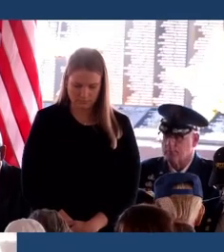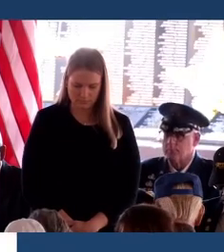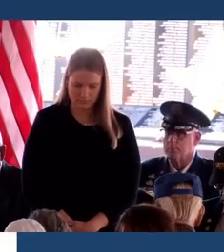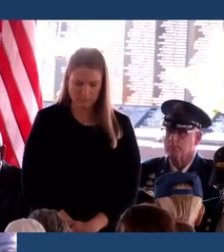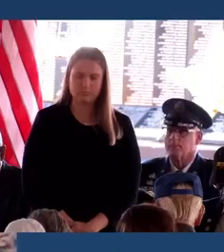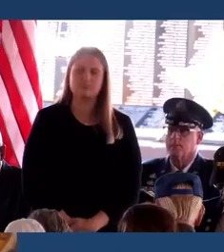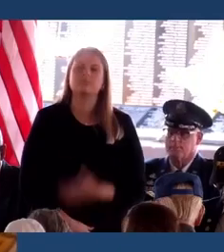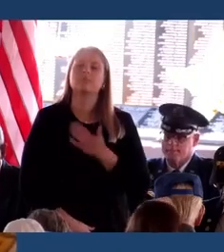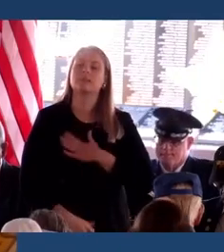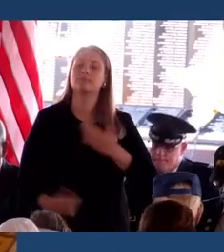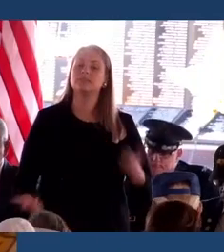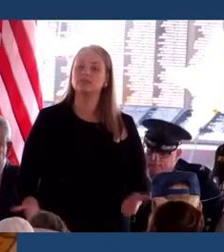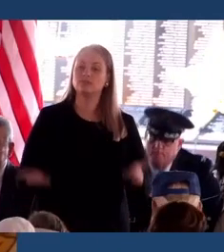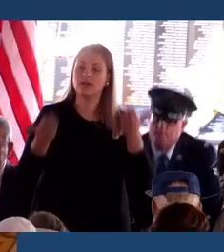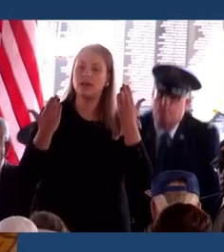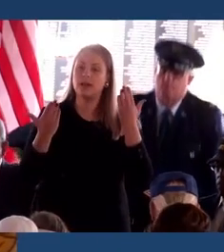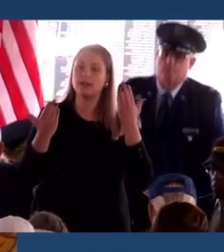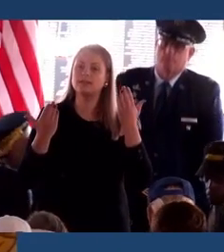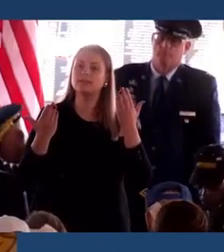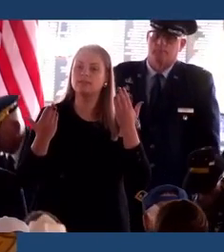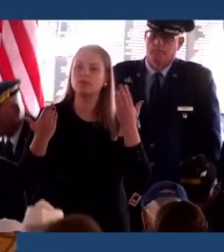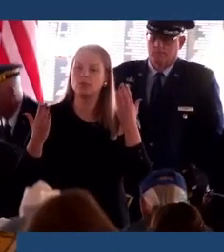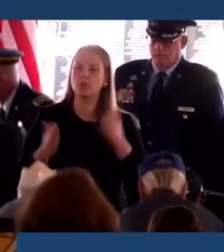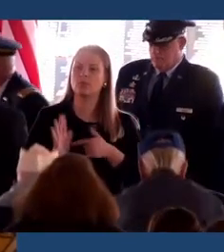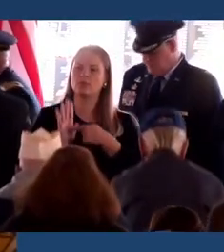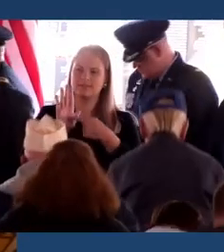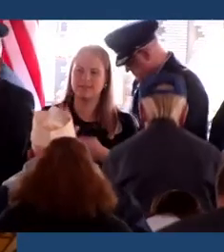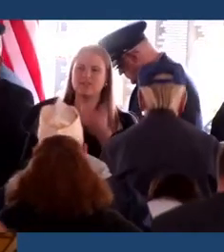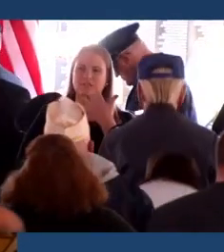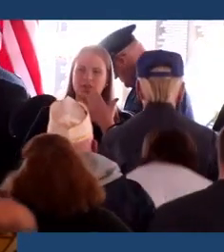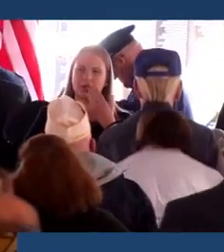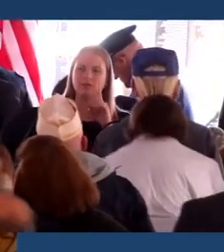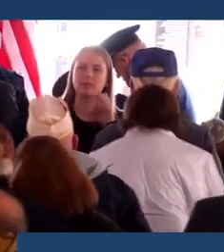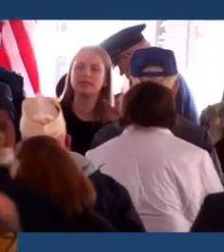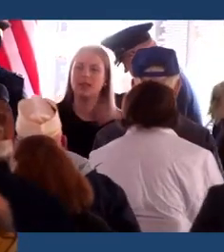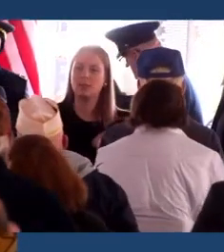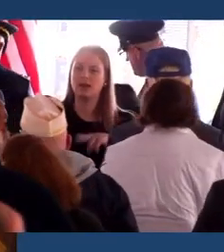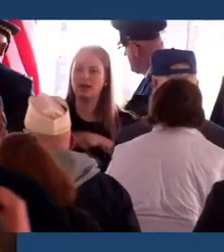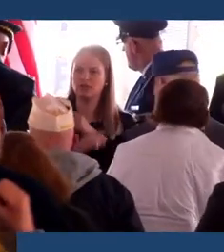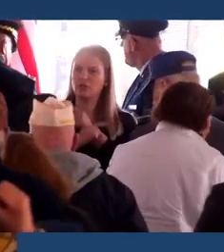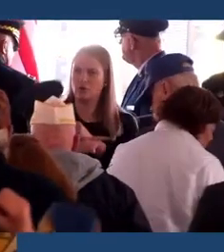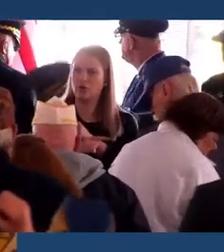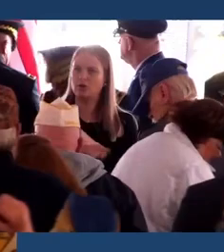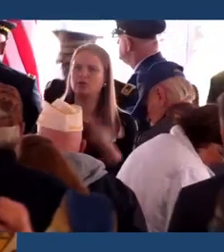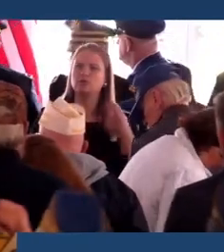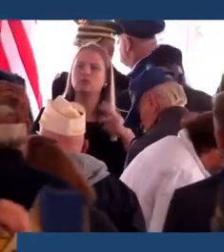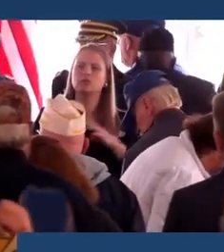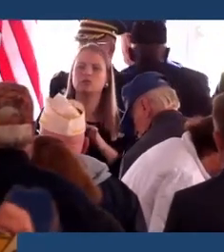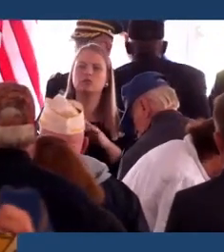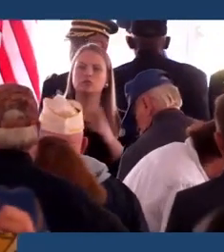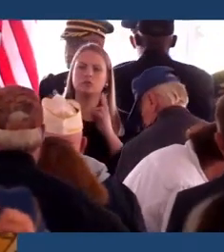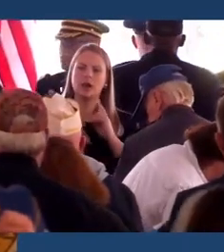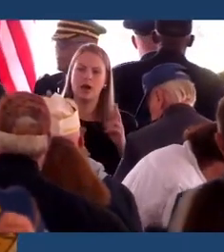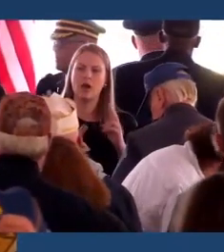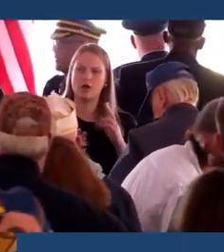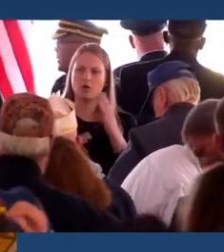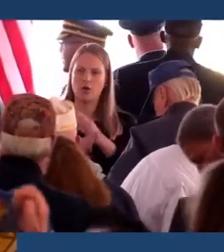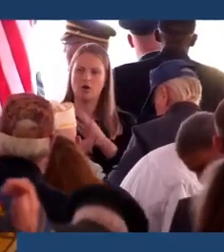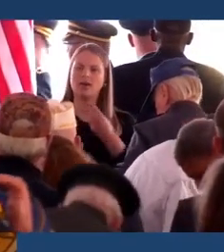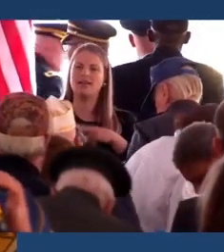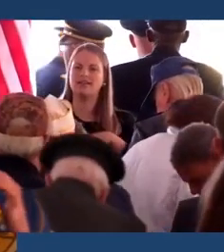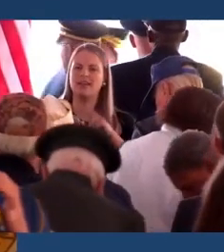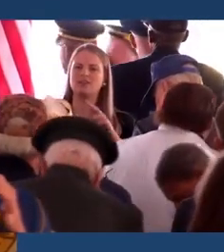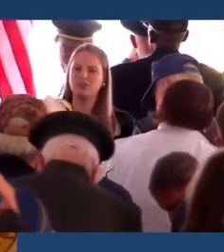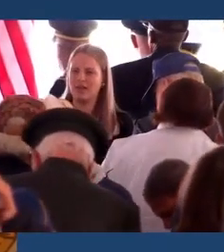Please rise for the presentation of colors by the Delaware National Guard, Joint Honor Guard, and our national anthem sung by Army Staff Sergeant